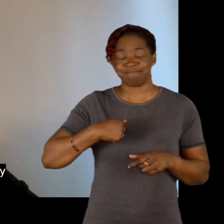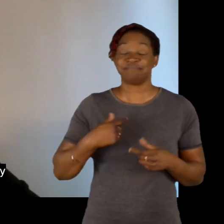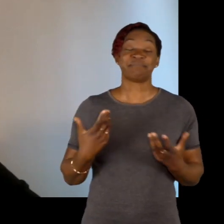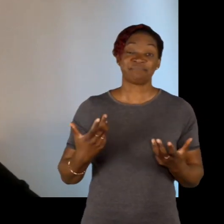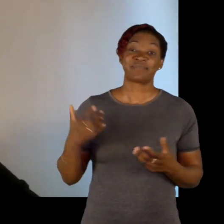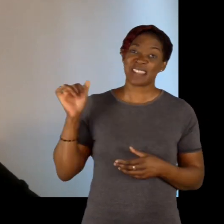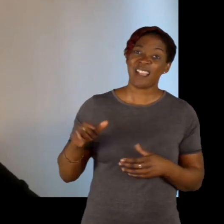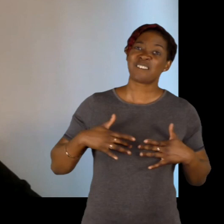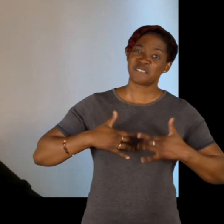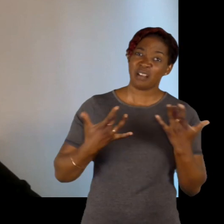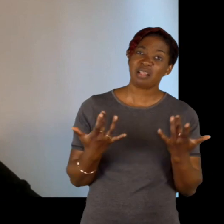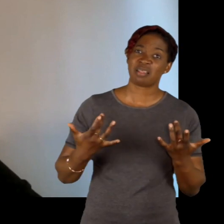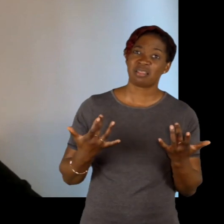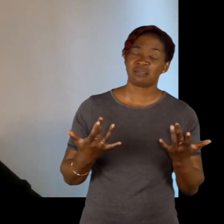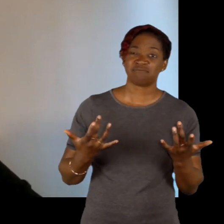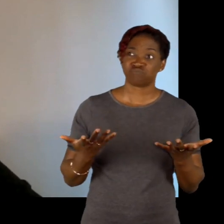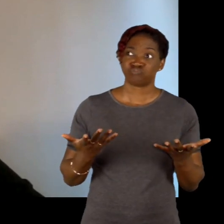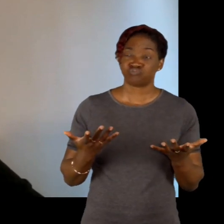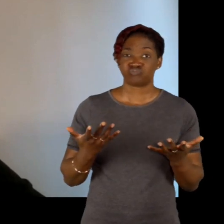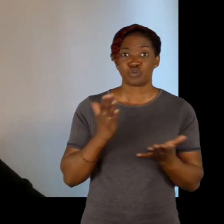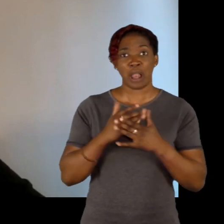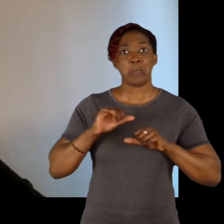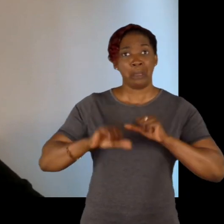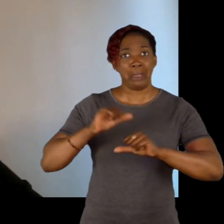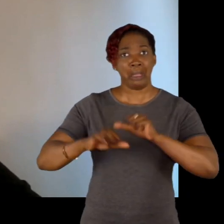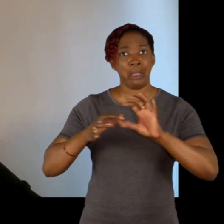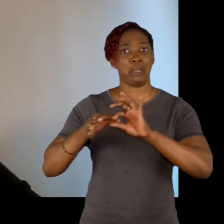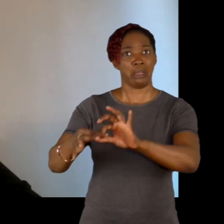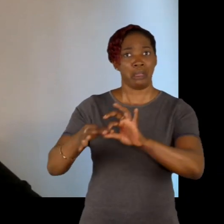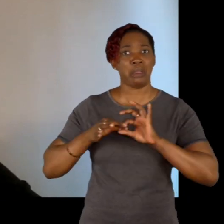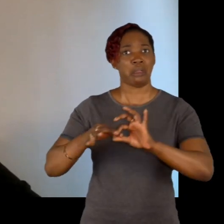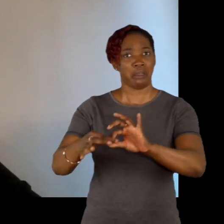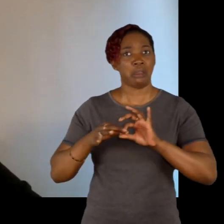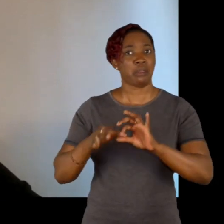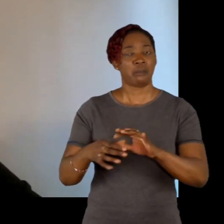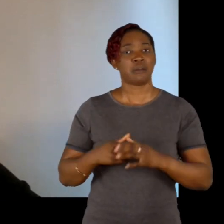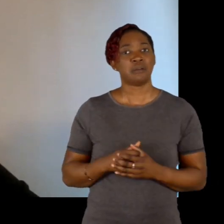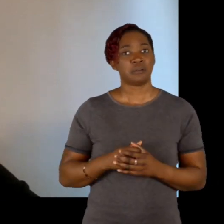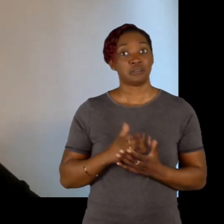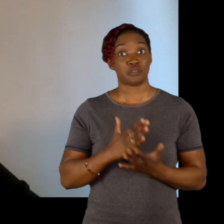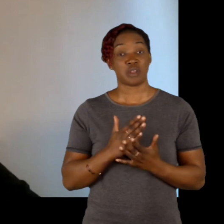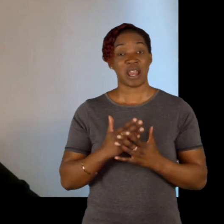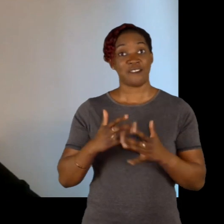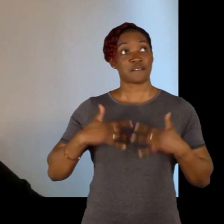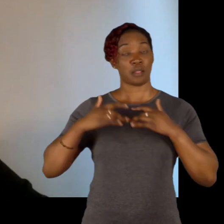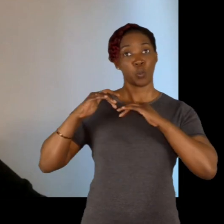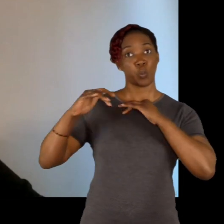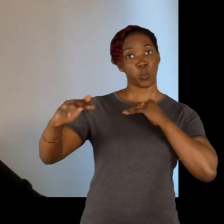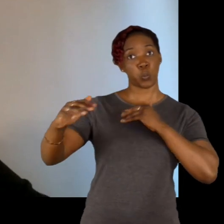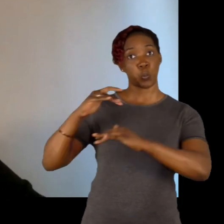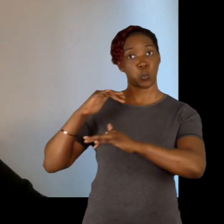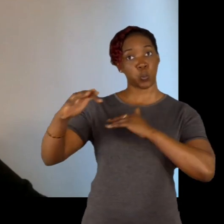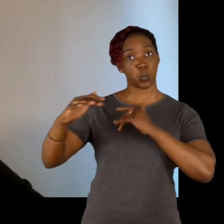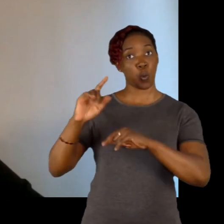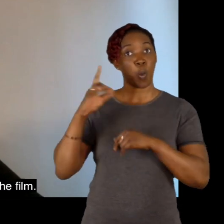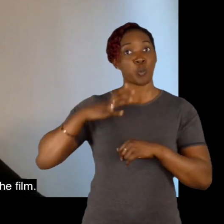person. But yeah, I felt pretty soon into the process that we were kind of on